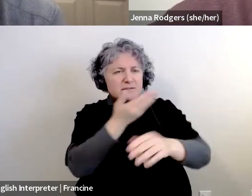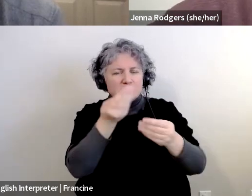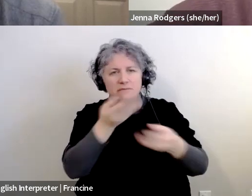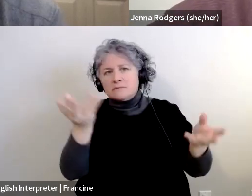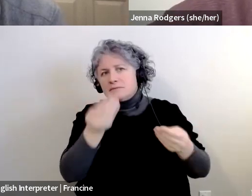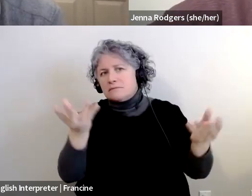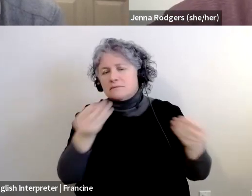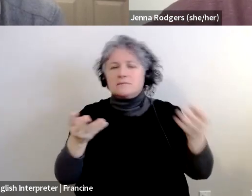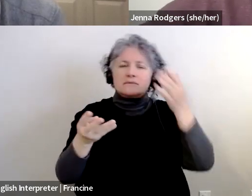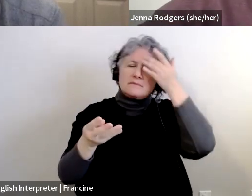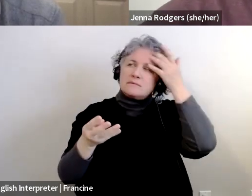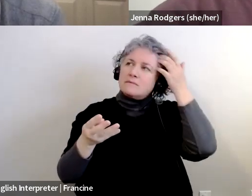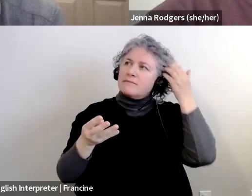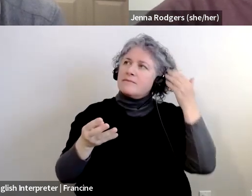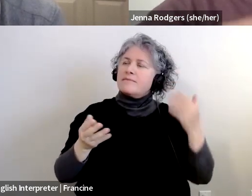those